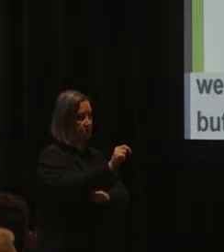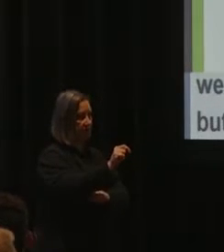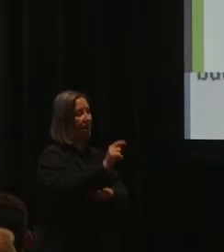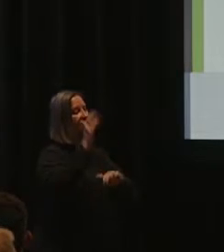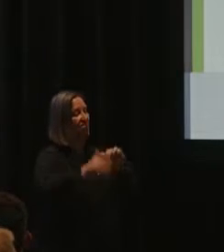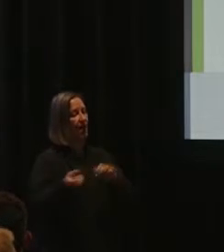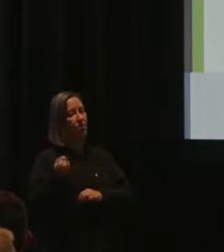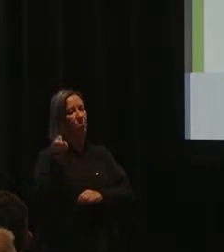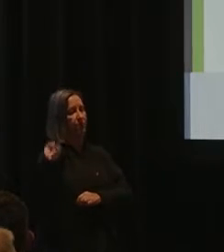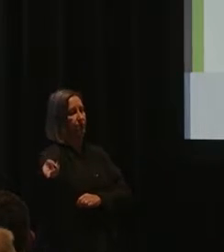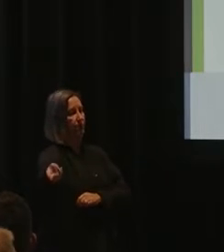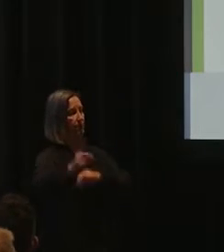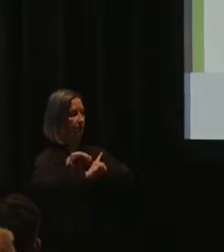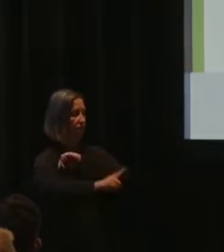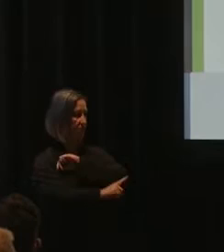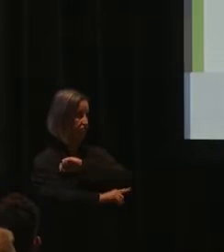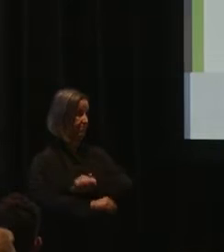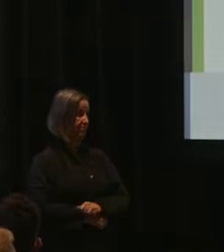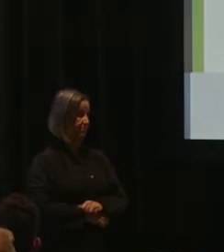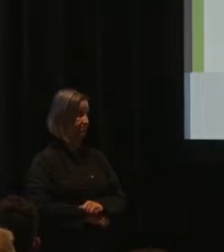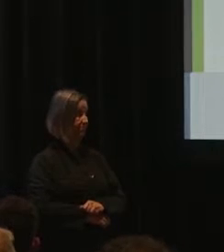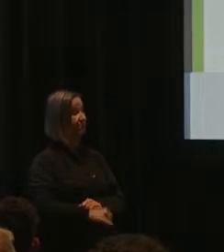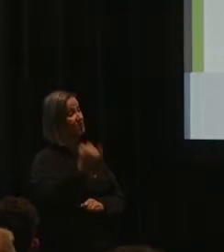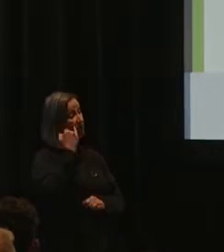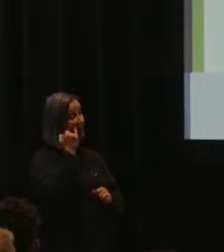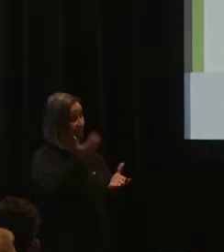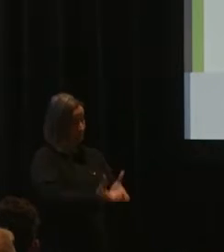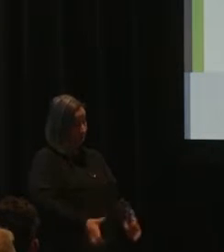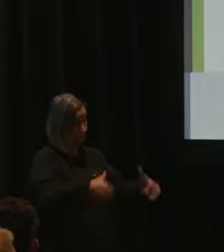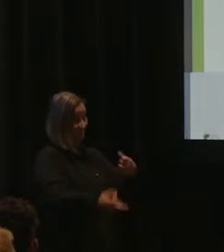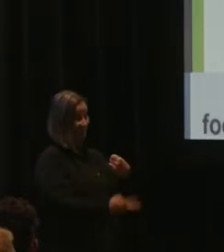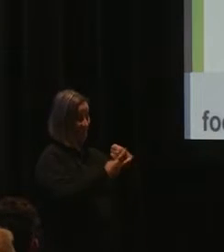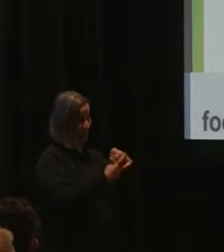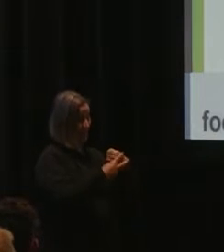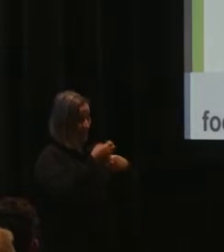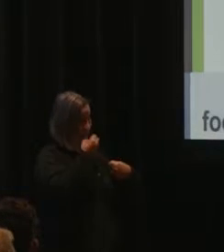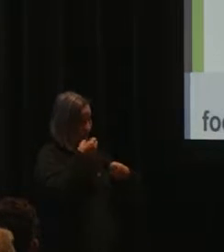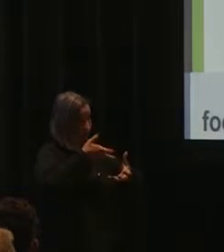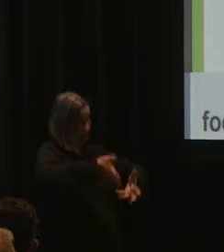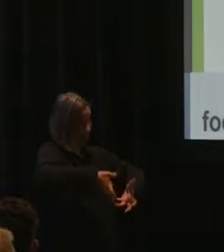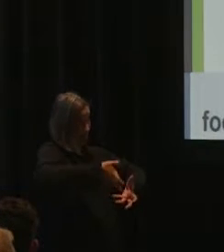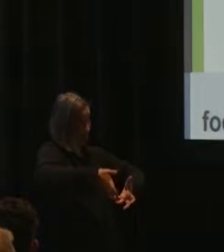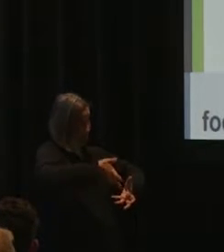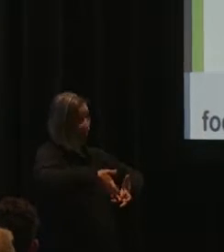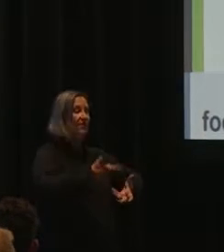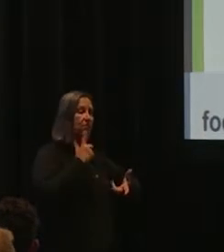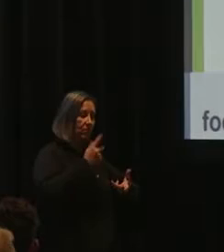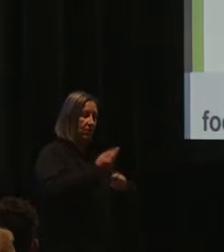By increasing the opportunities to compost, that food would be composted and not sent to the